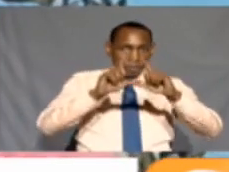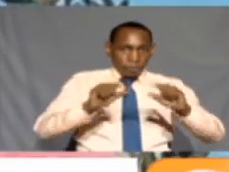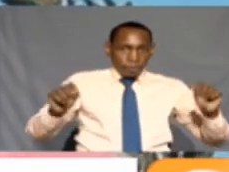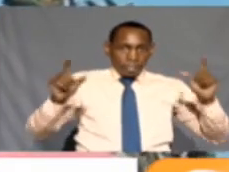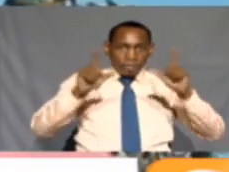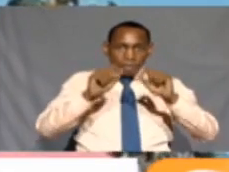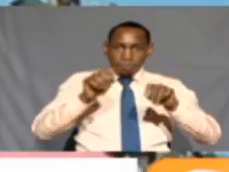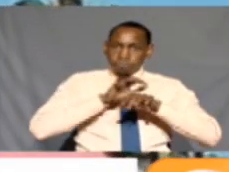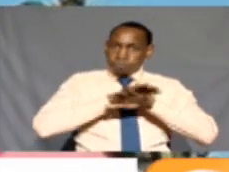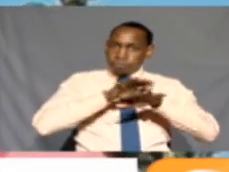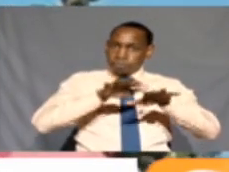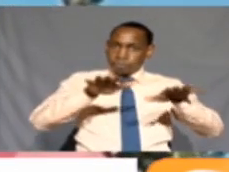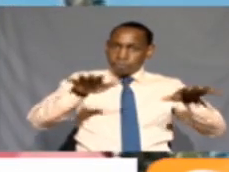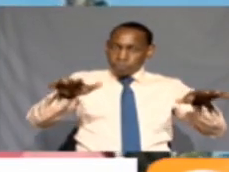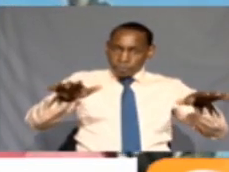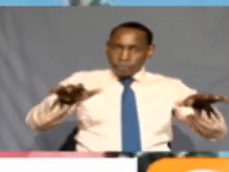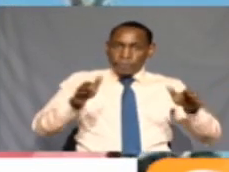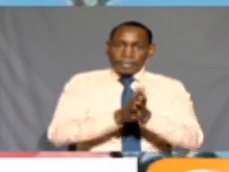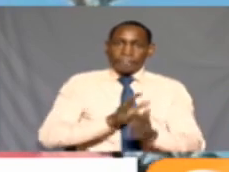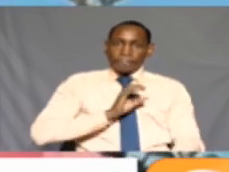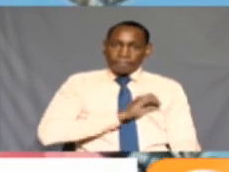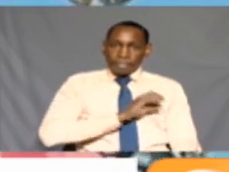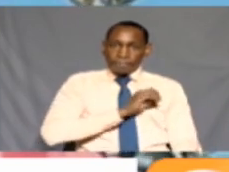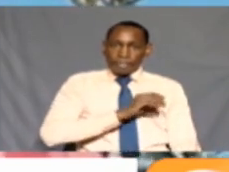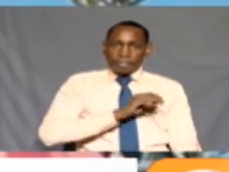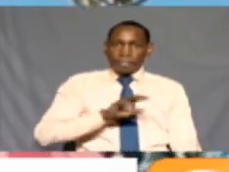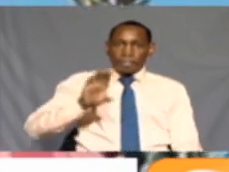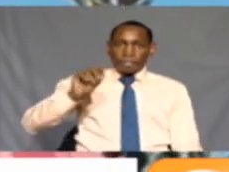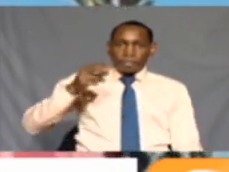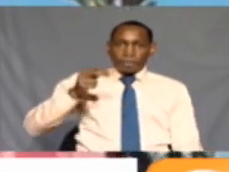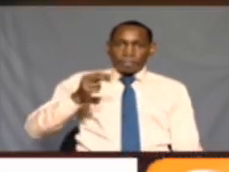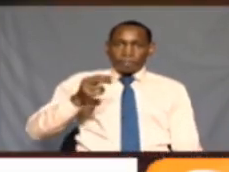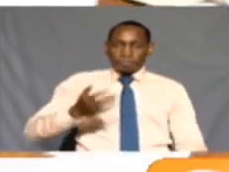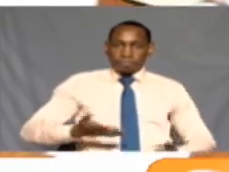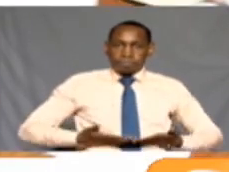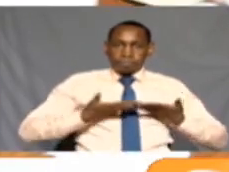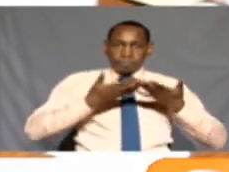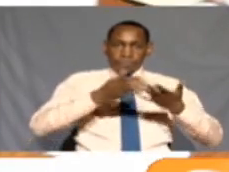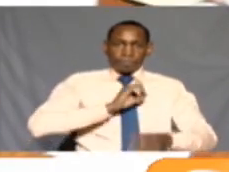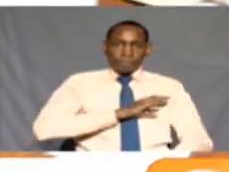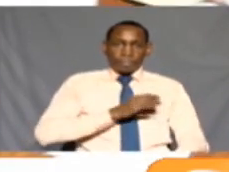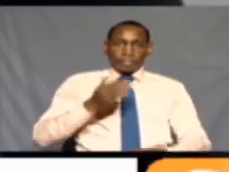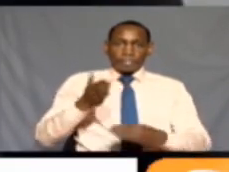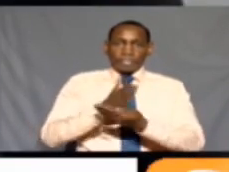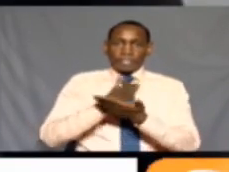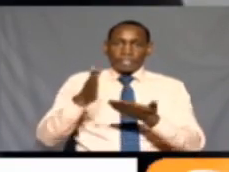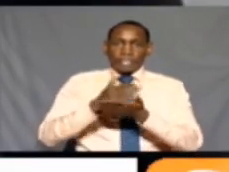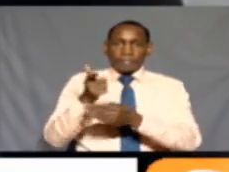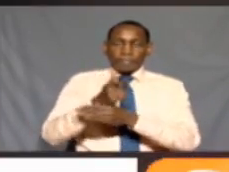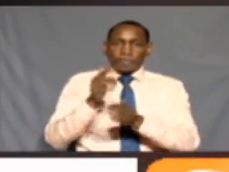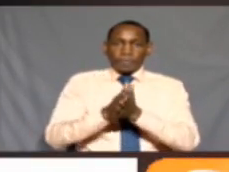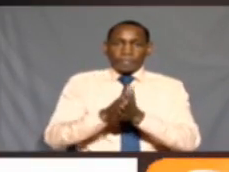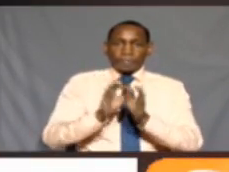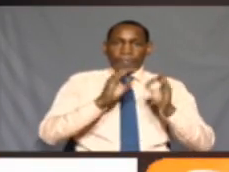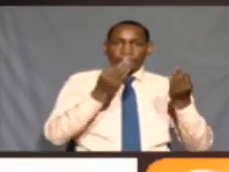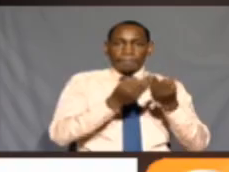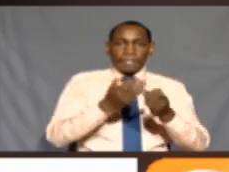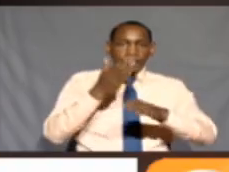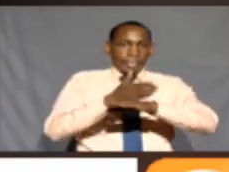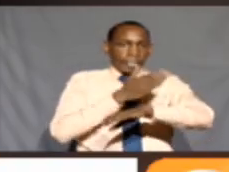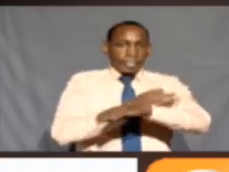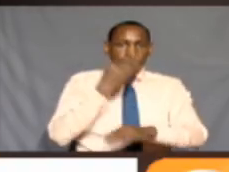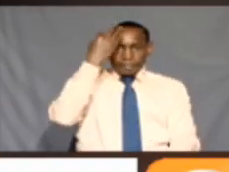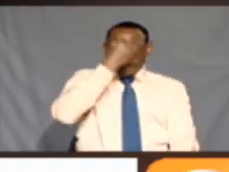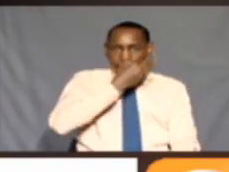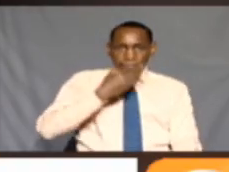been flying over time. First fears raised by Cohen himself in a video he shared with family, having sustained injuries on the face that he